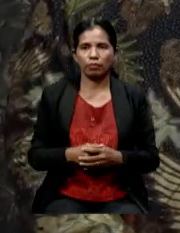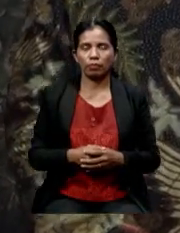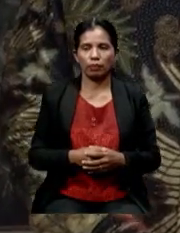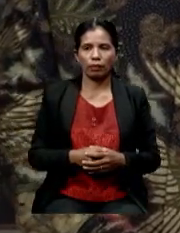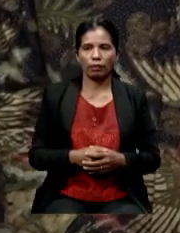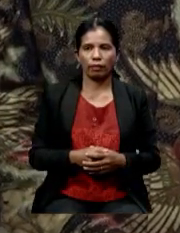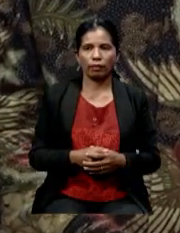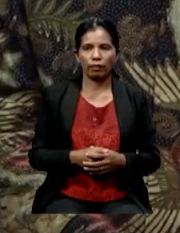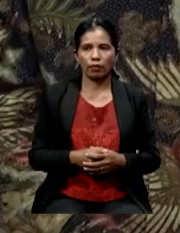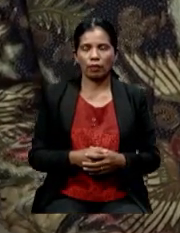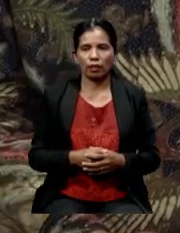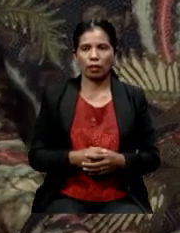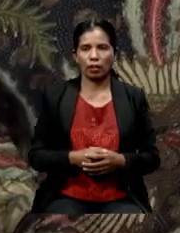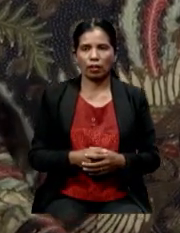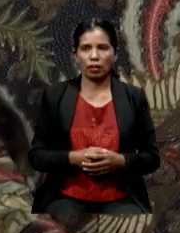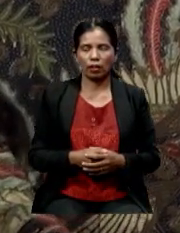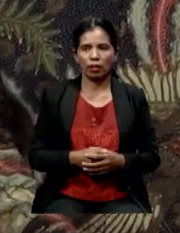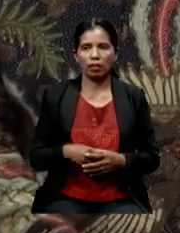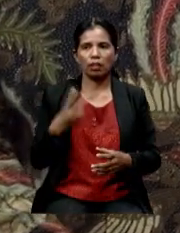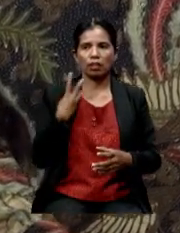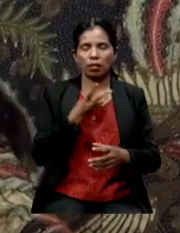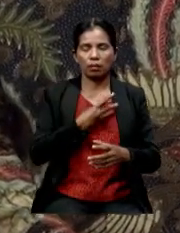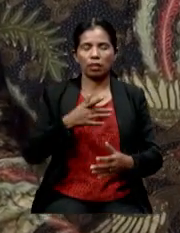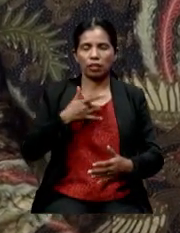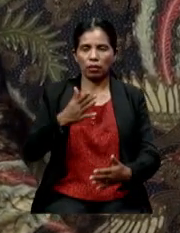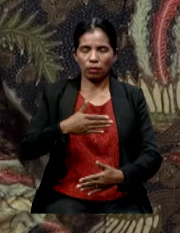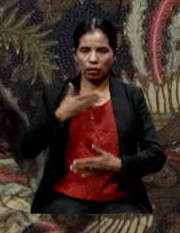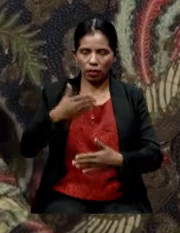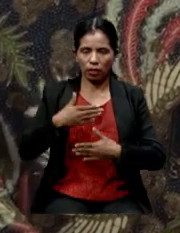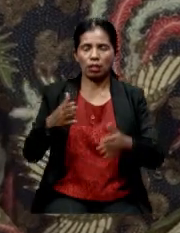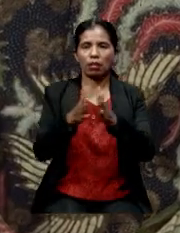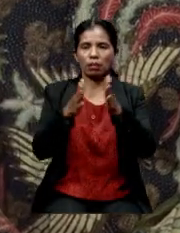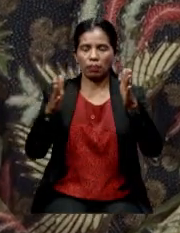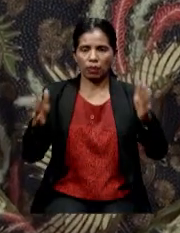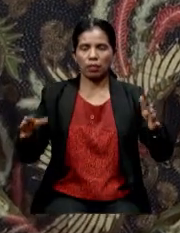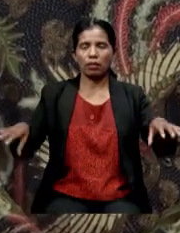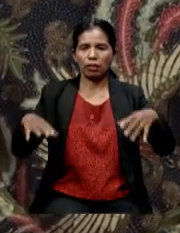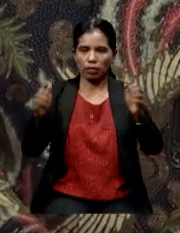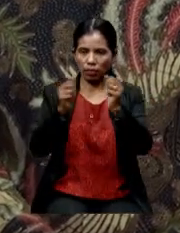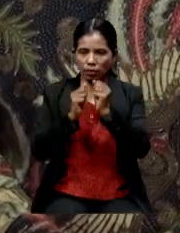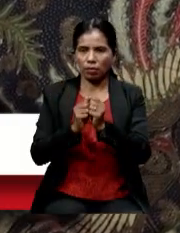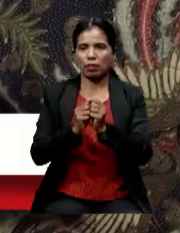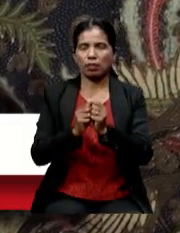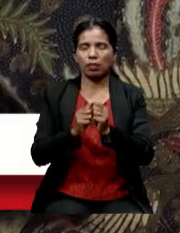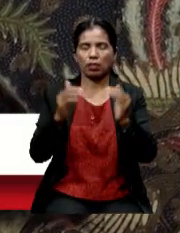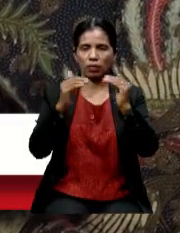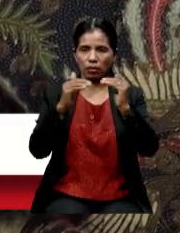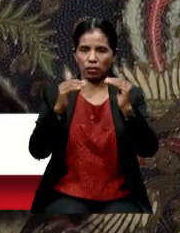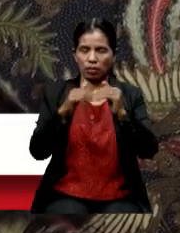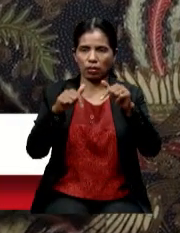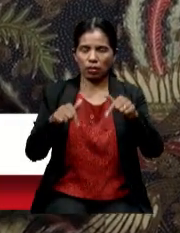more in strengthening bilateral relationship between our two